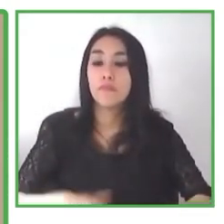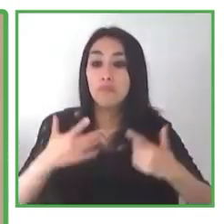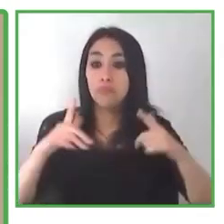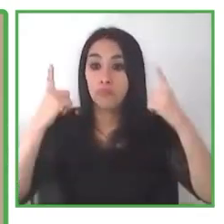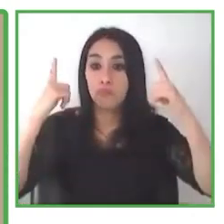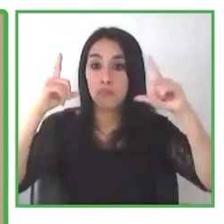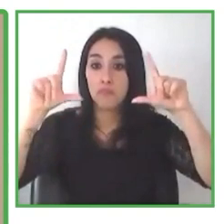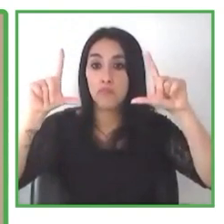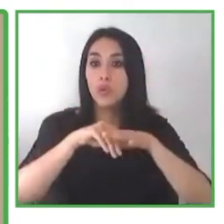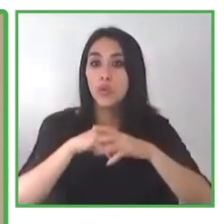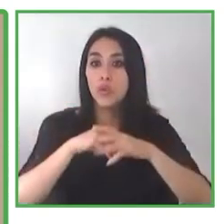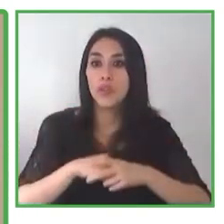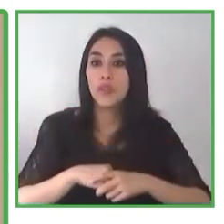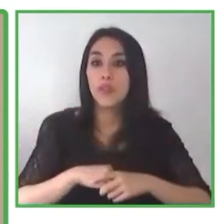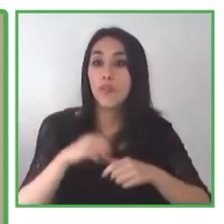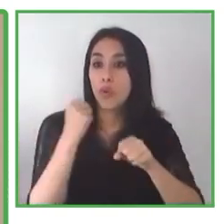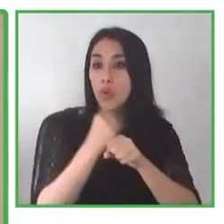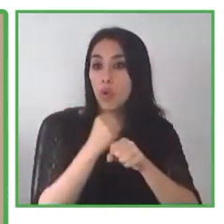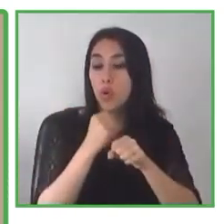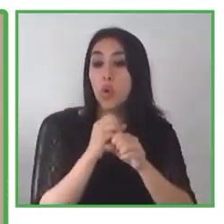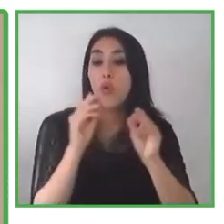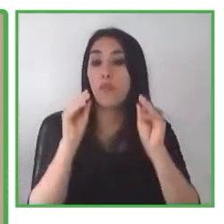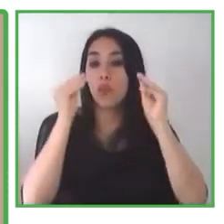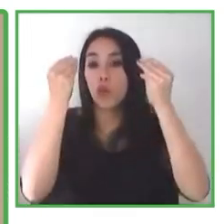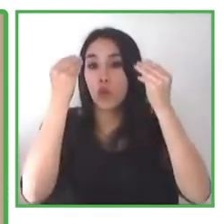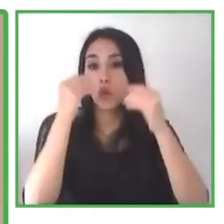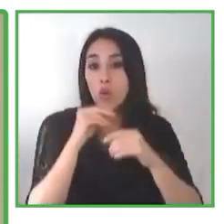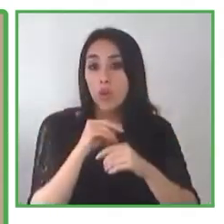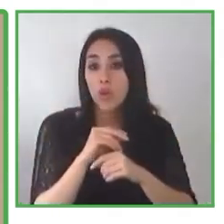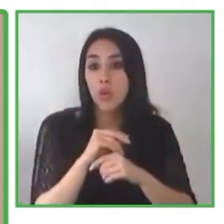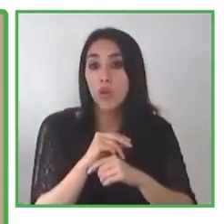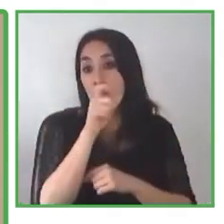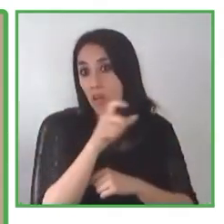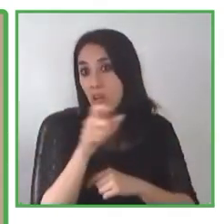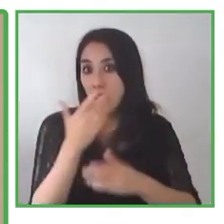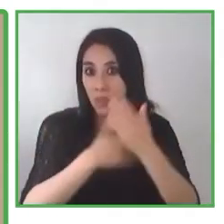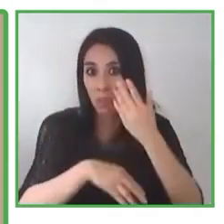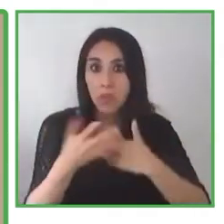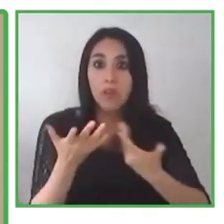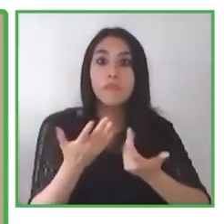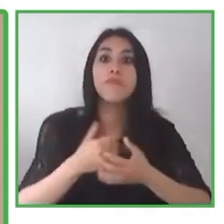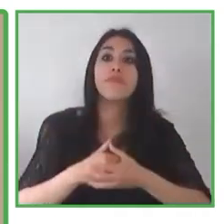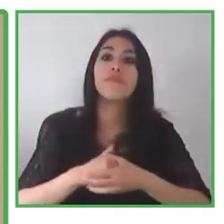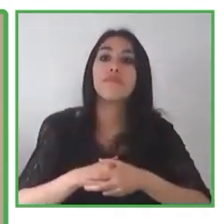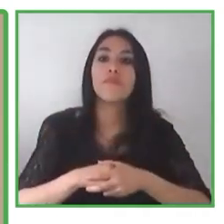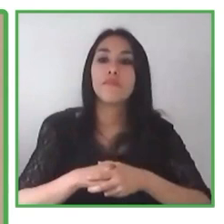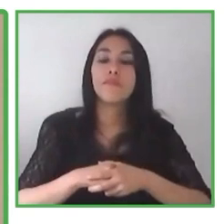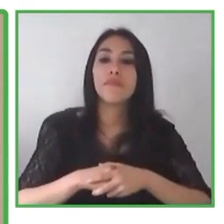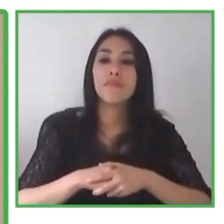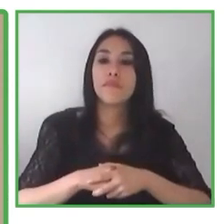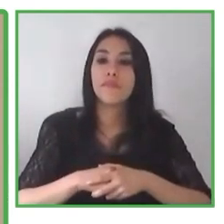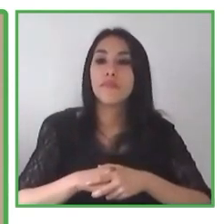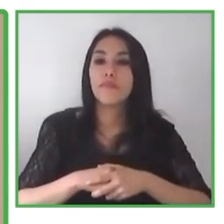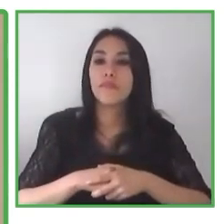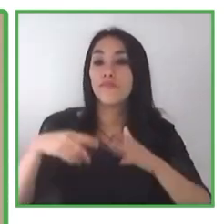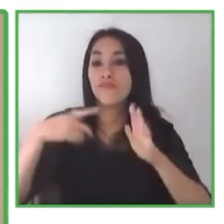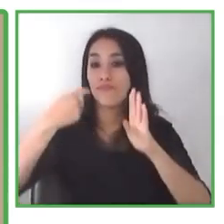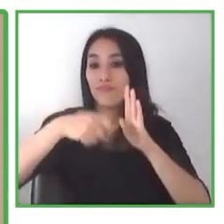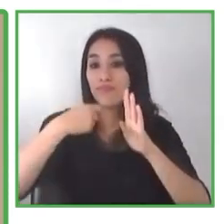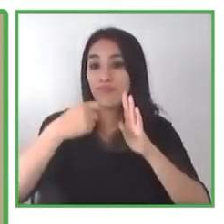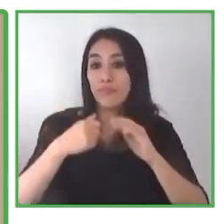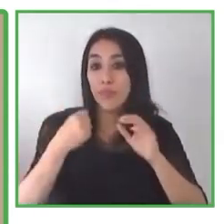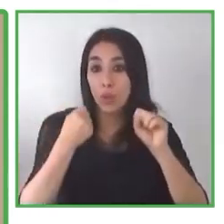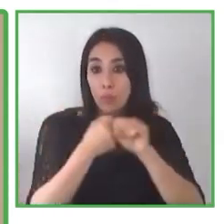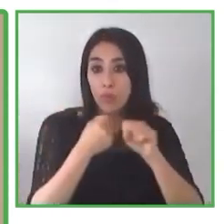had a great impact on the inclusion of people, adults and young people with disabilities. And also the